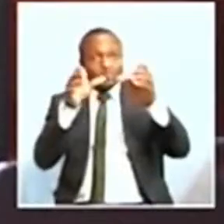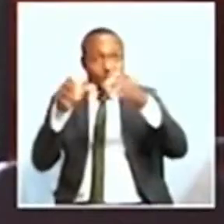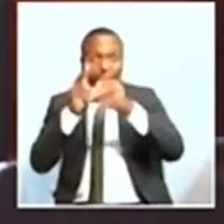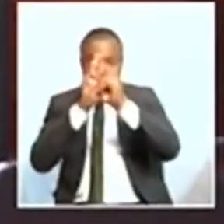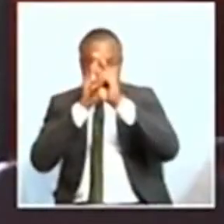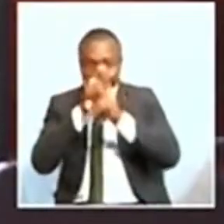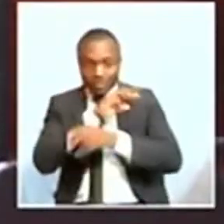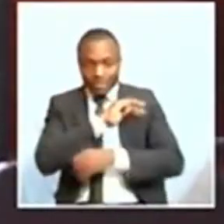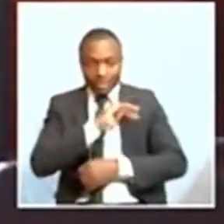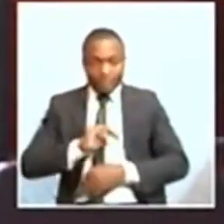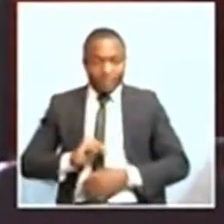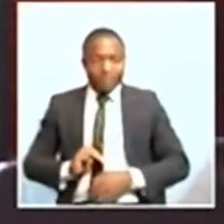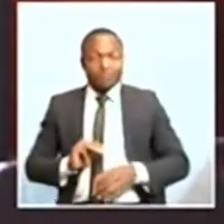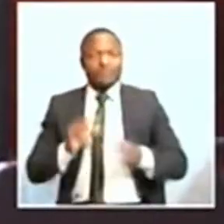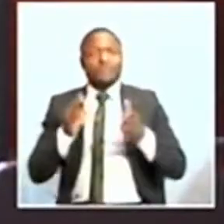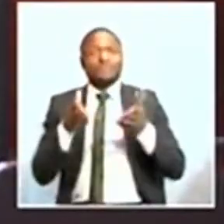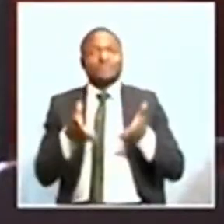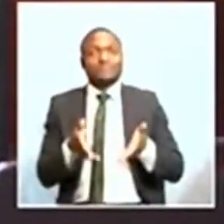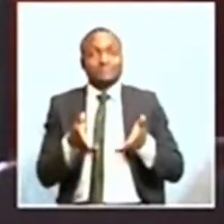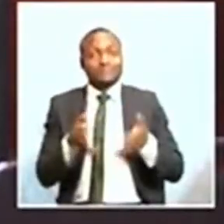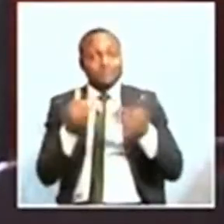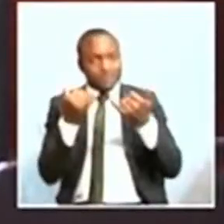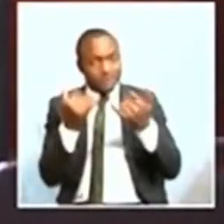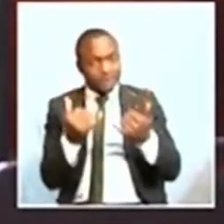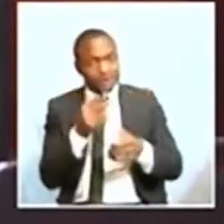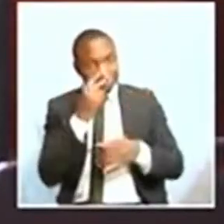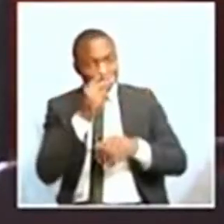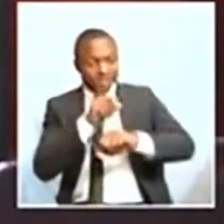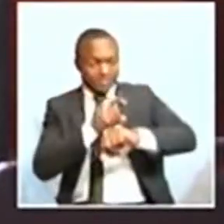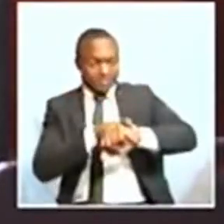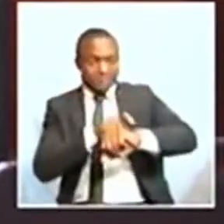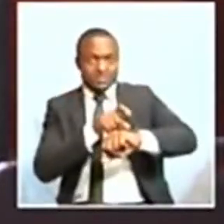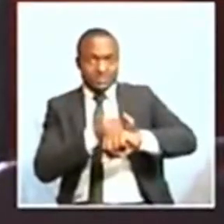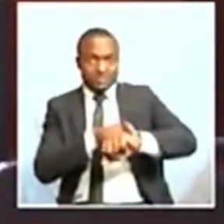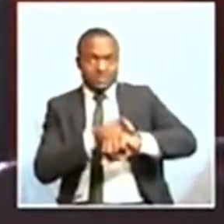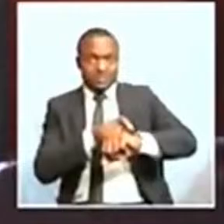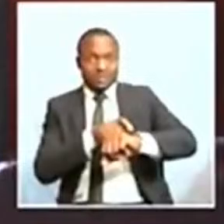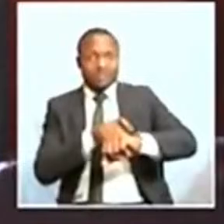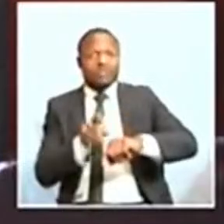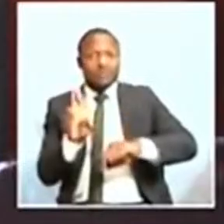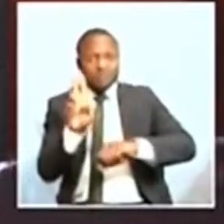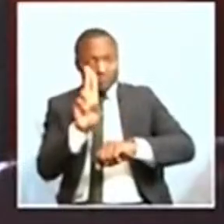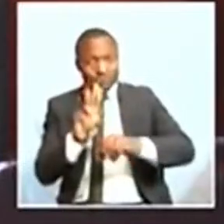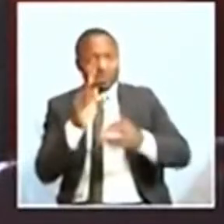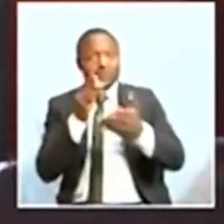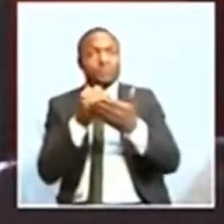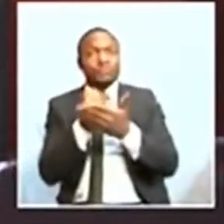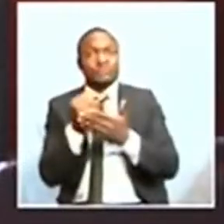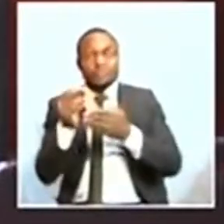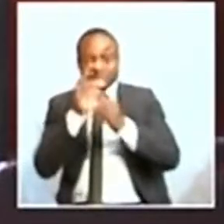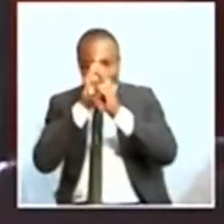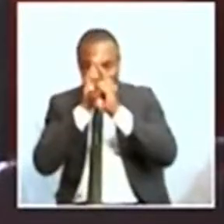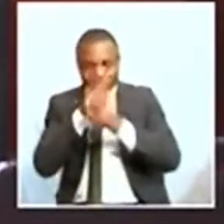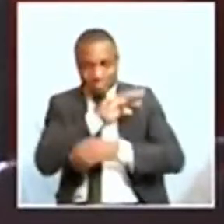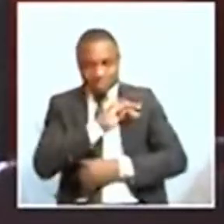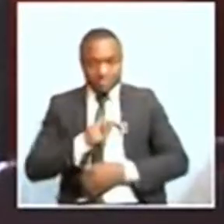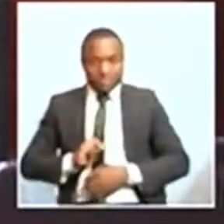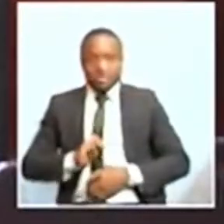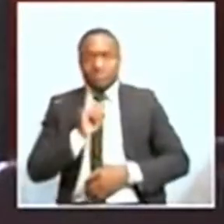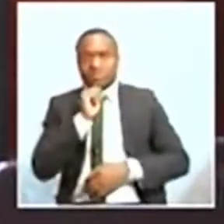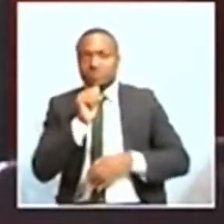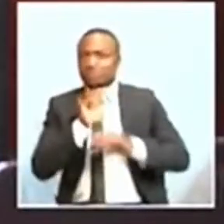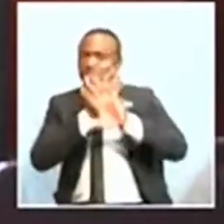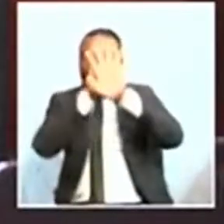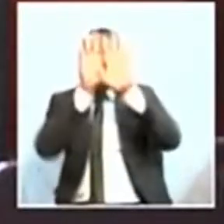honorable members from this House. Now, looking at the time that we have spent on this issue, I think honorable members are not yet